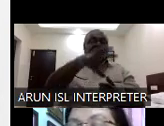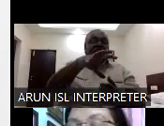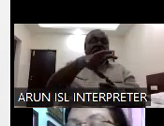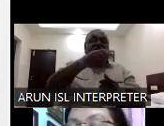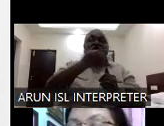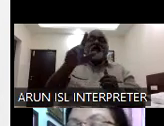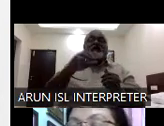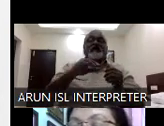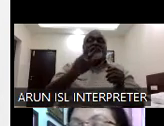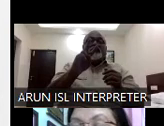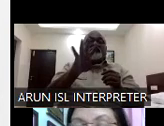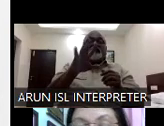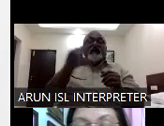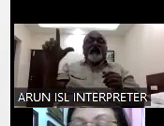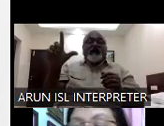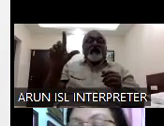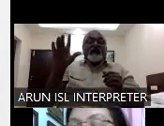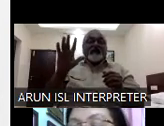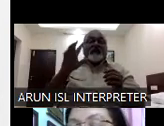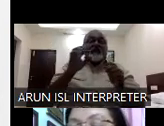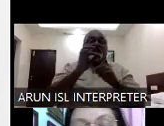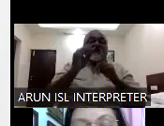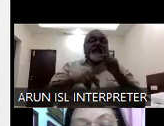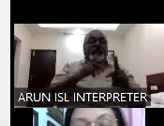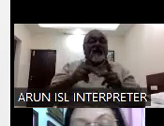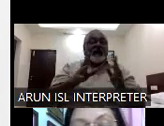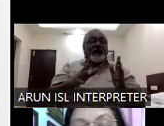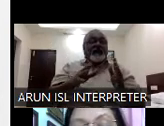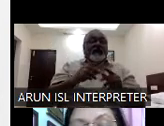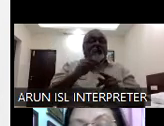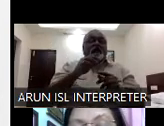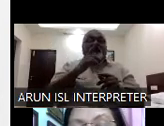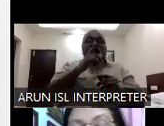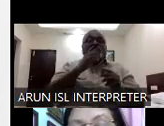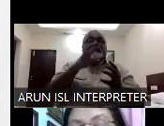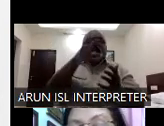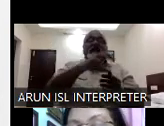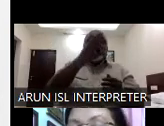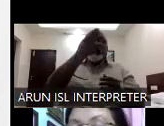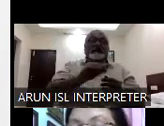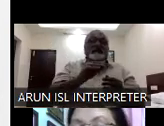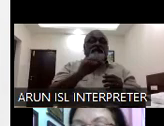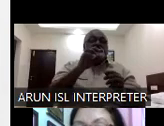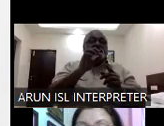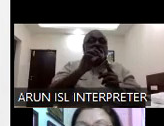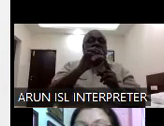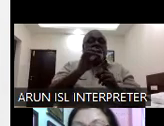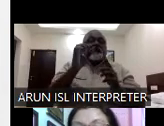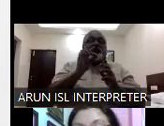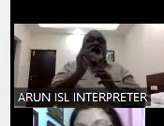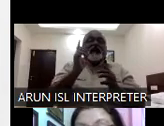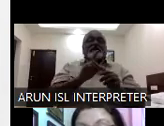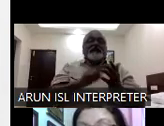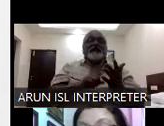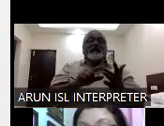every 25 lakhs of population, or states less than the population, which maybe two-tier system. So they will have